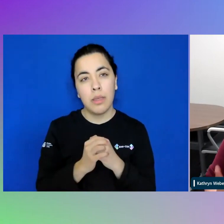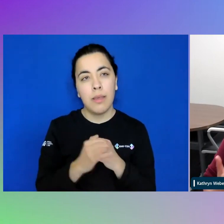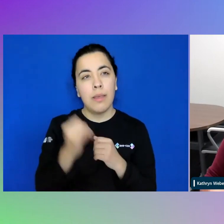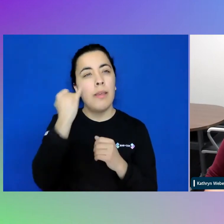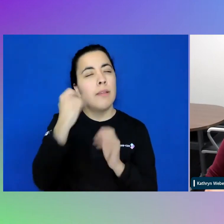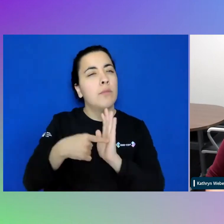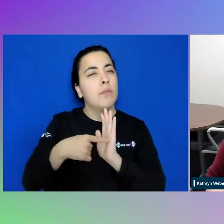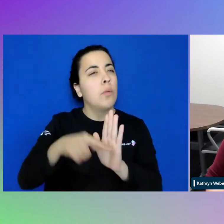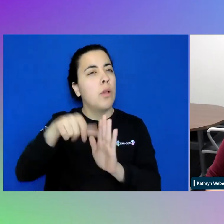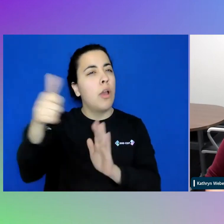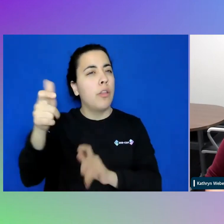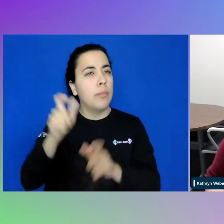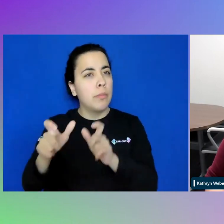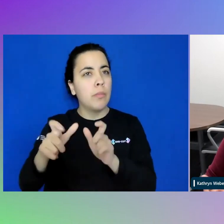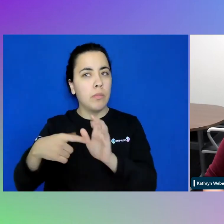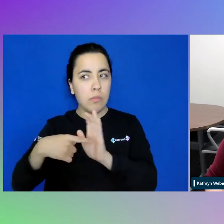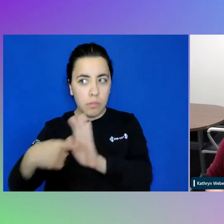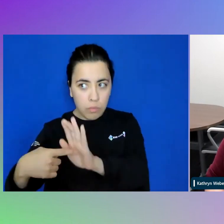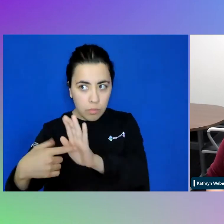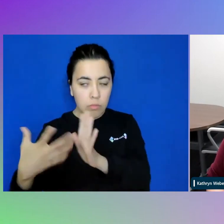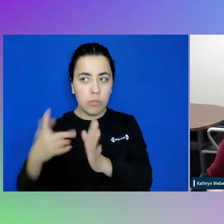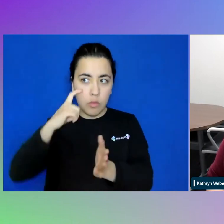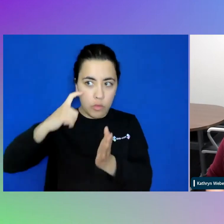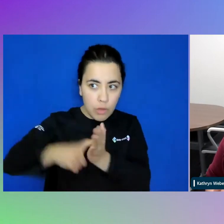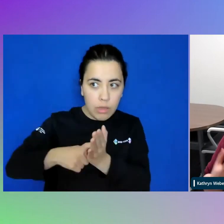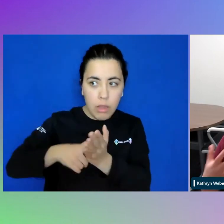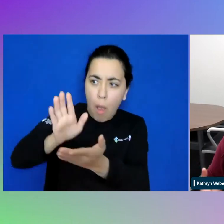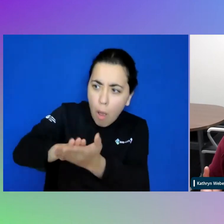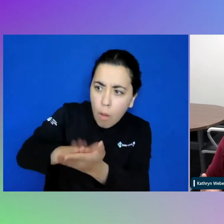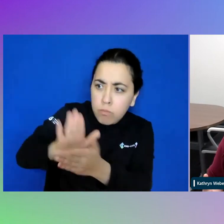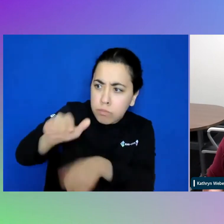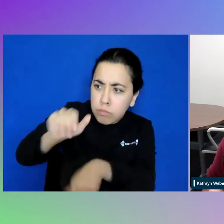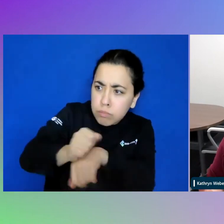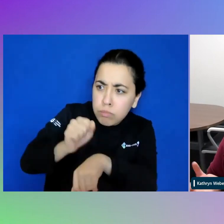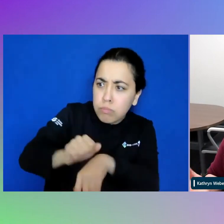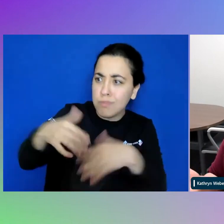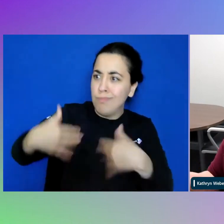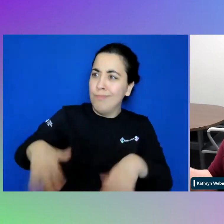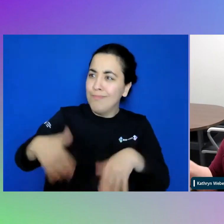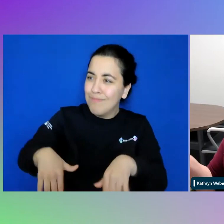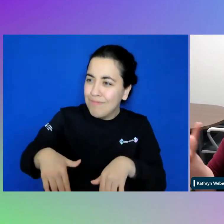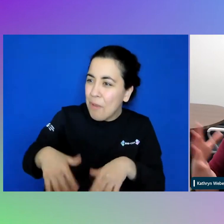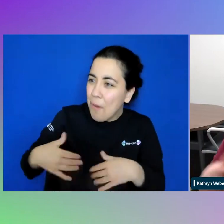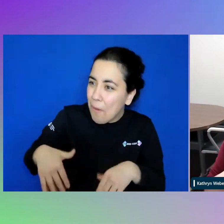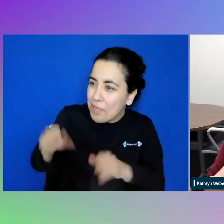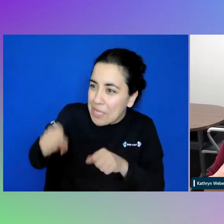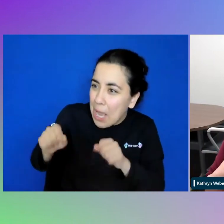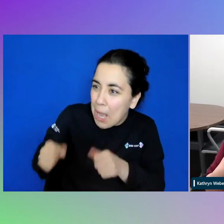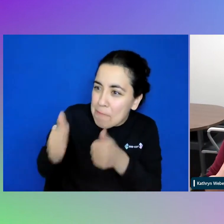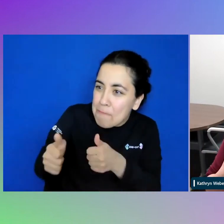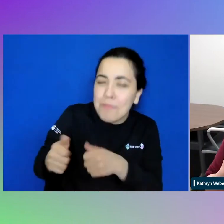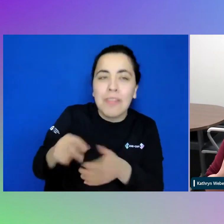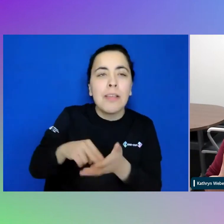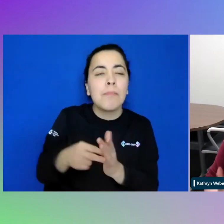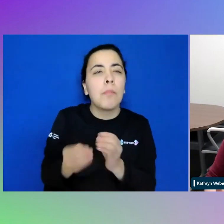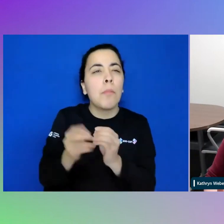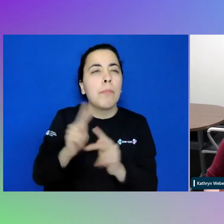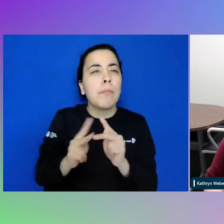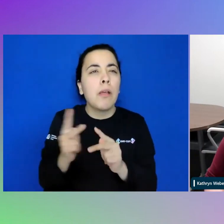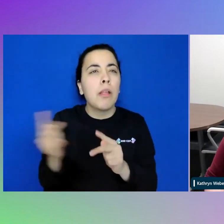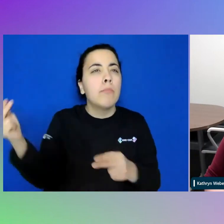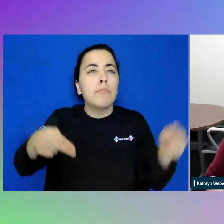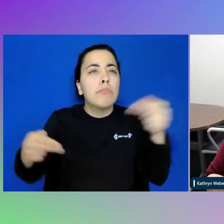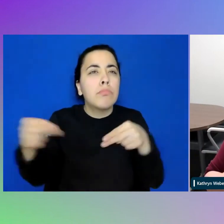other people, recognizing them, praising them for the work that they are doing, I think that helps us bring more people into our